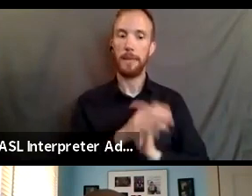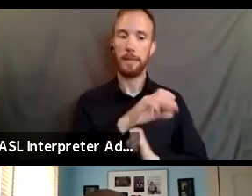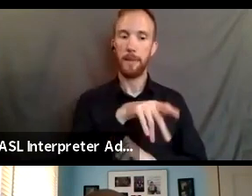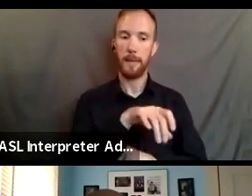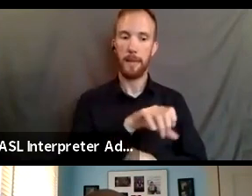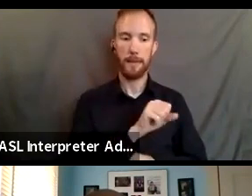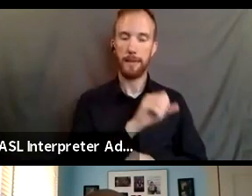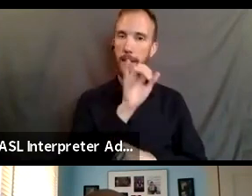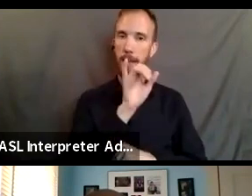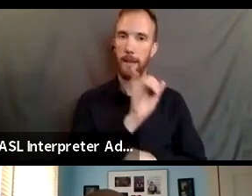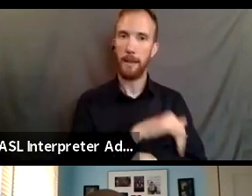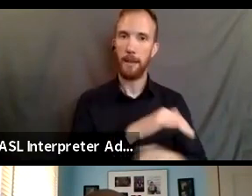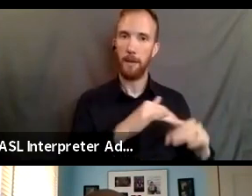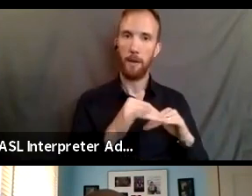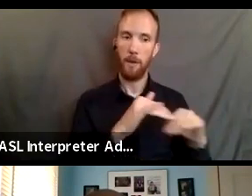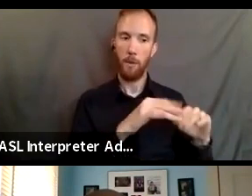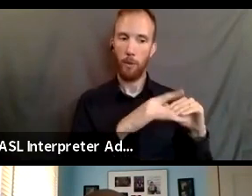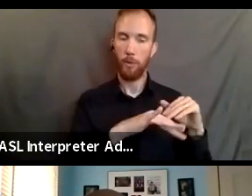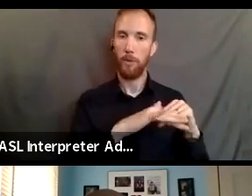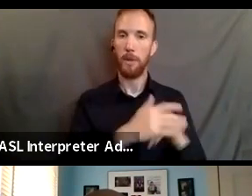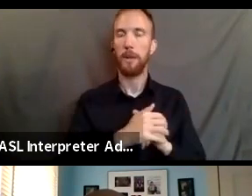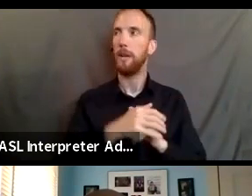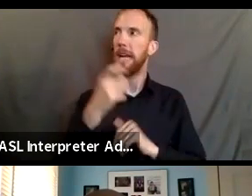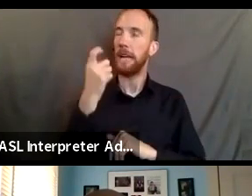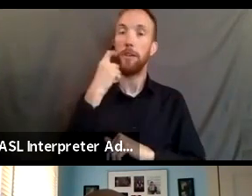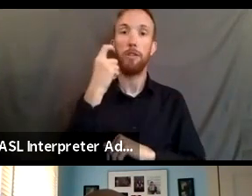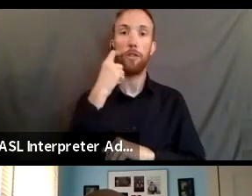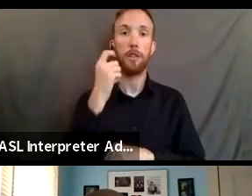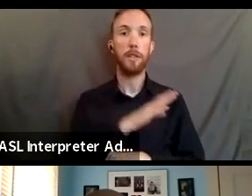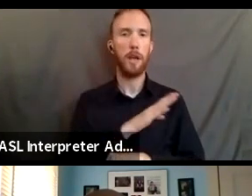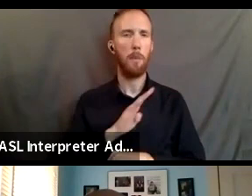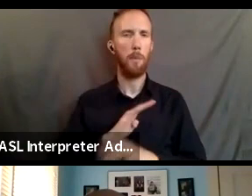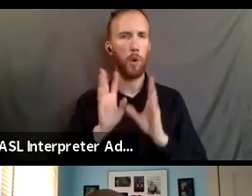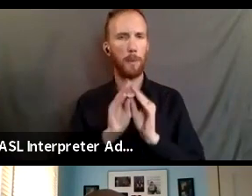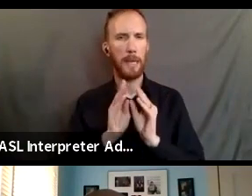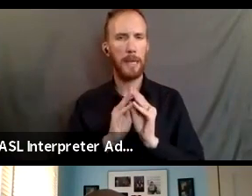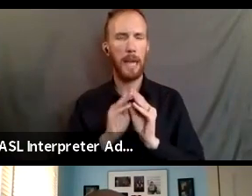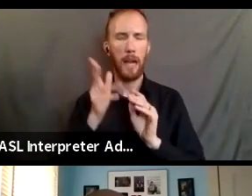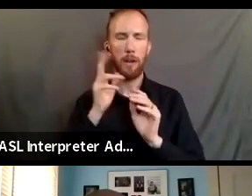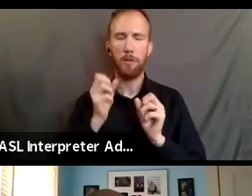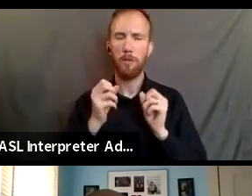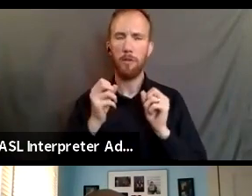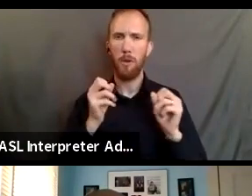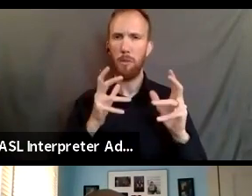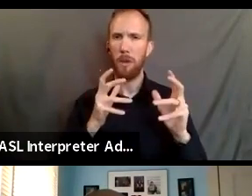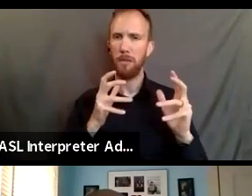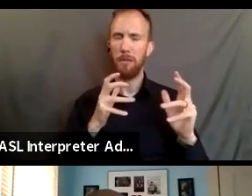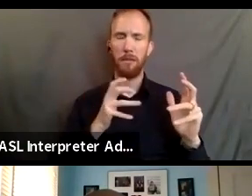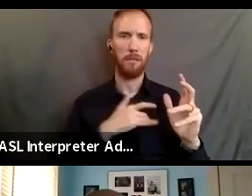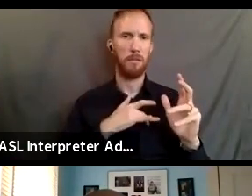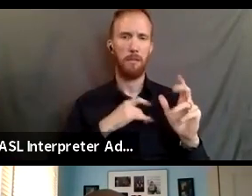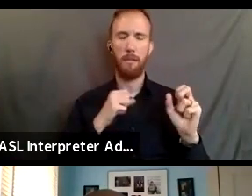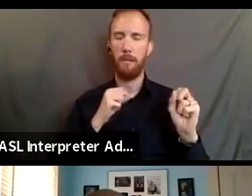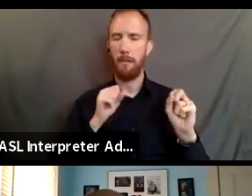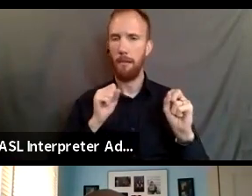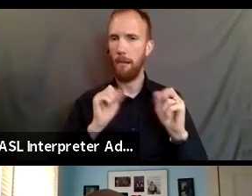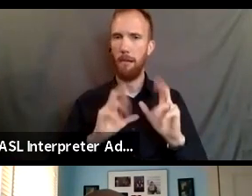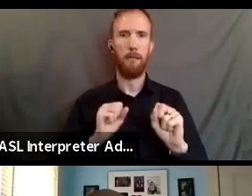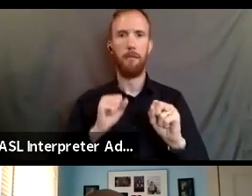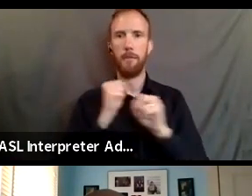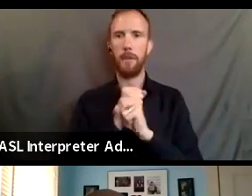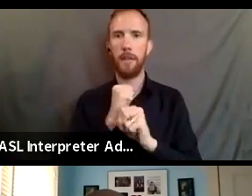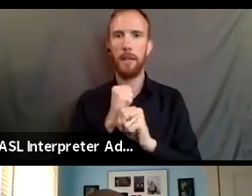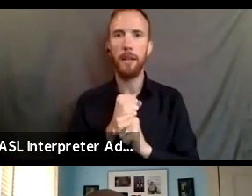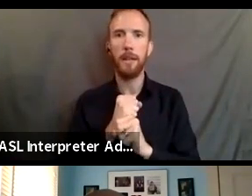recent board meeting i heard so much disturbing and frightening data that included